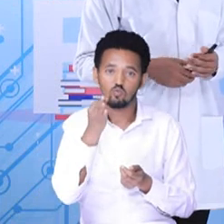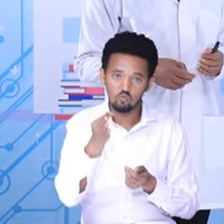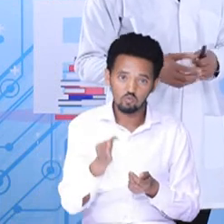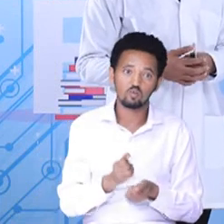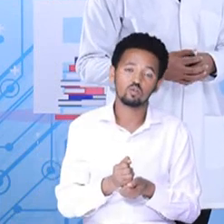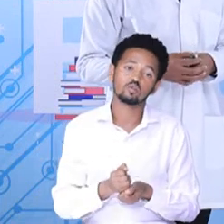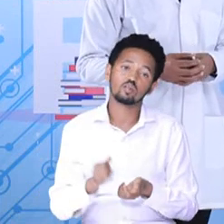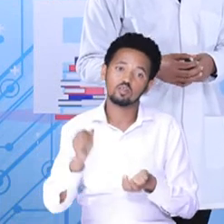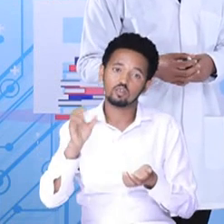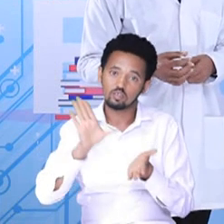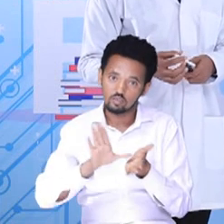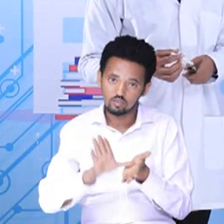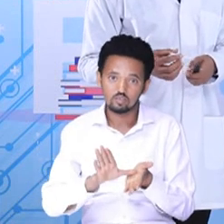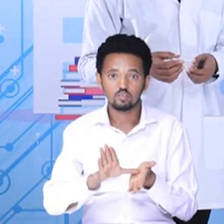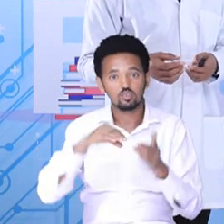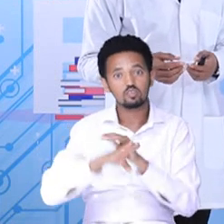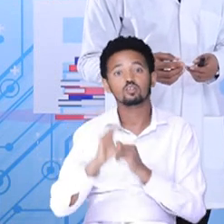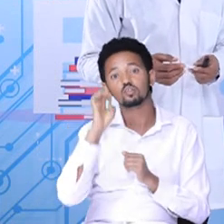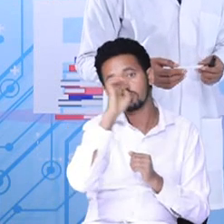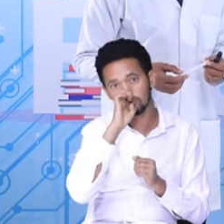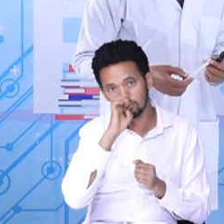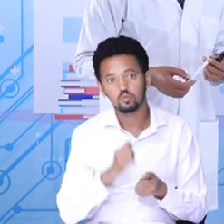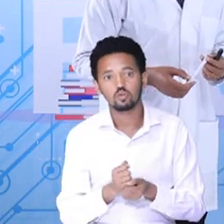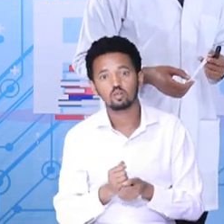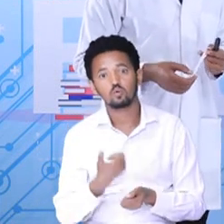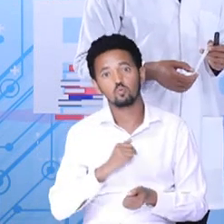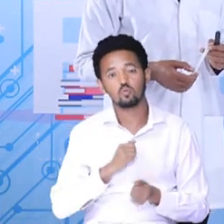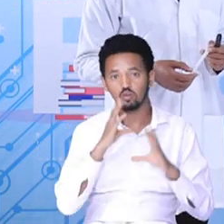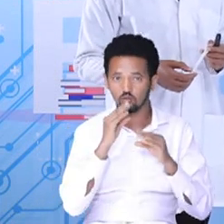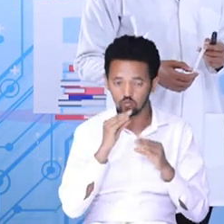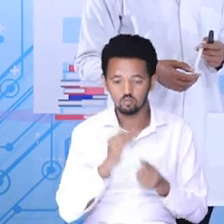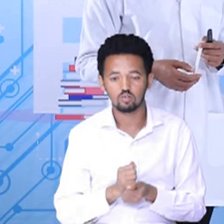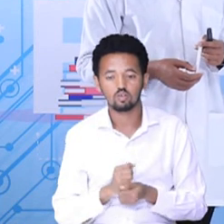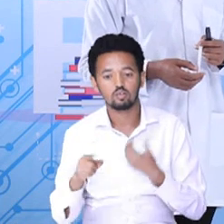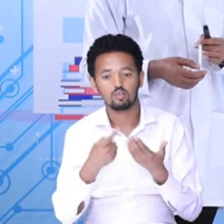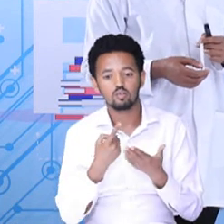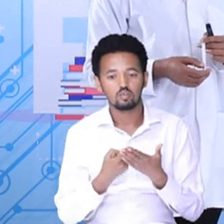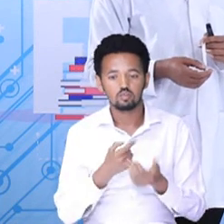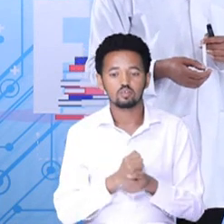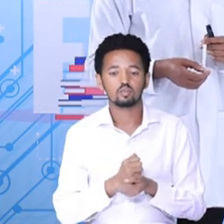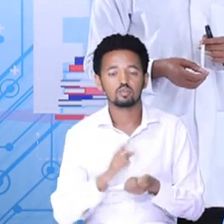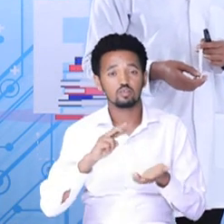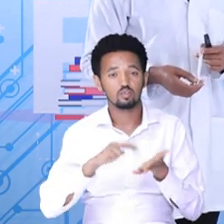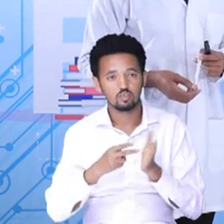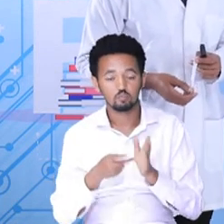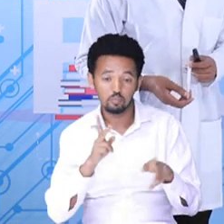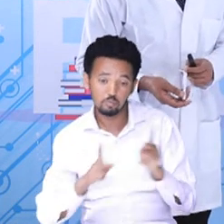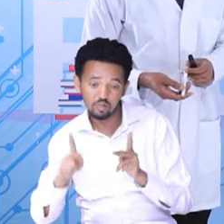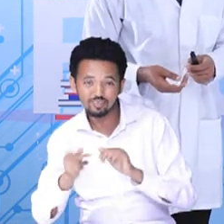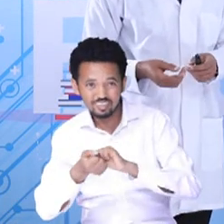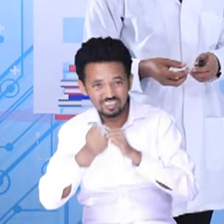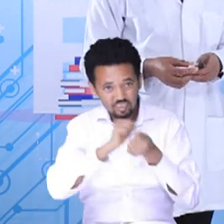rural settlement in Ethiopia. When we talk about temporary, we mean that